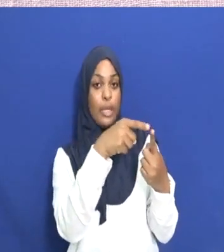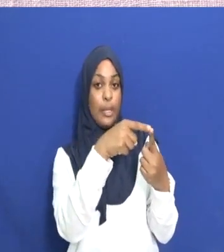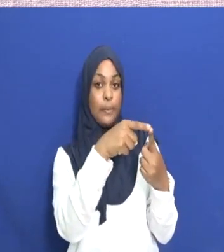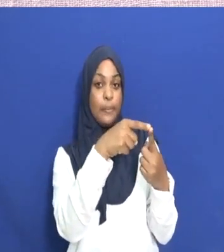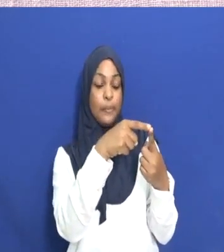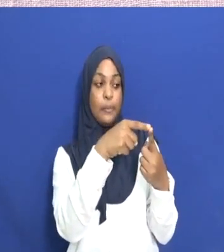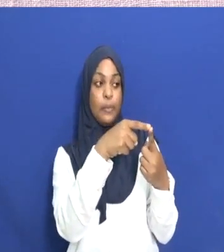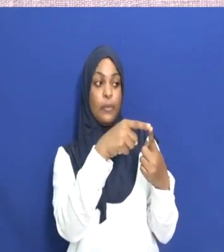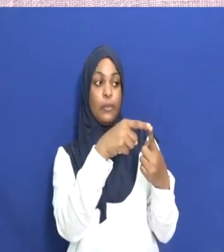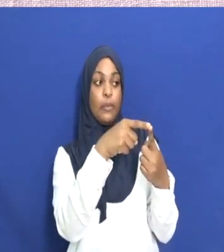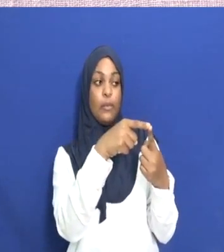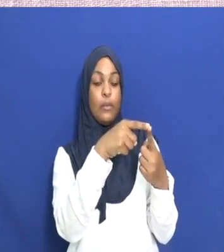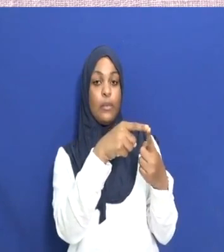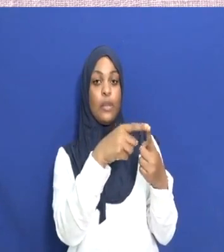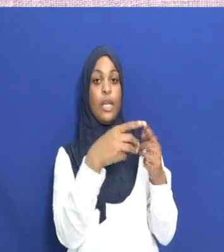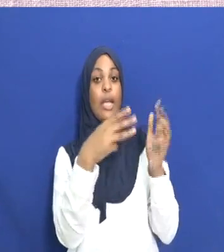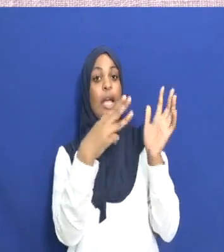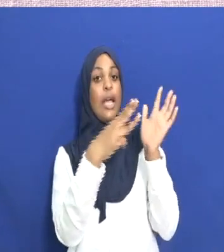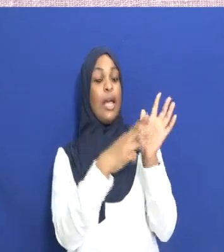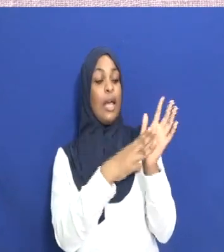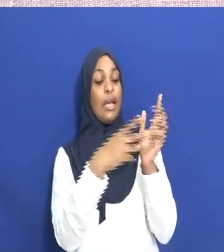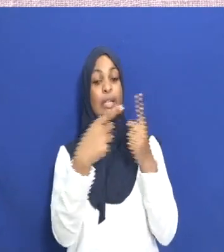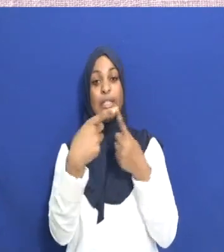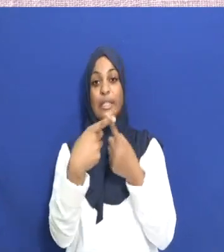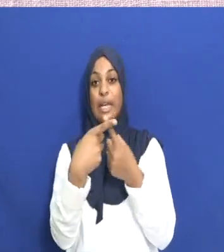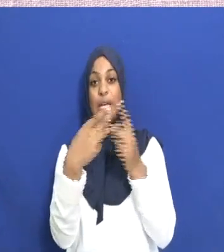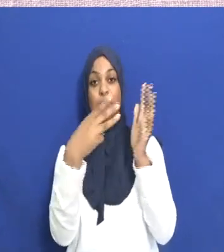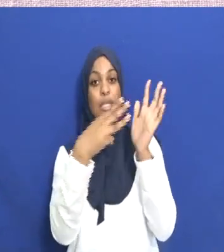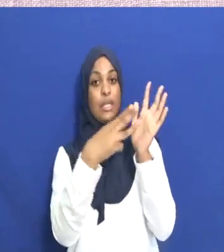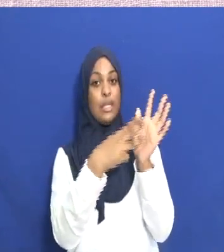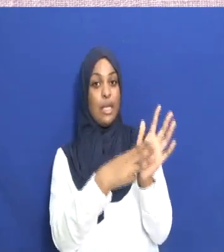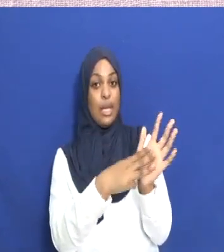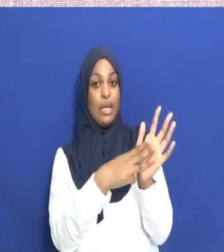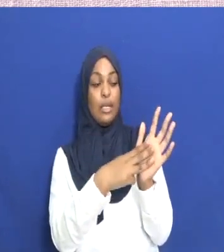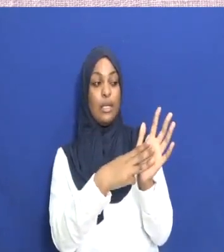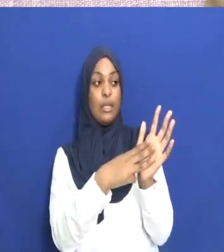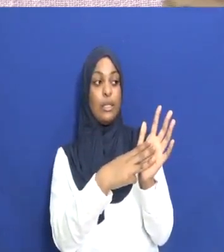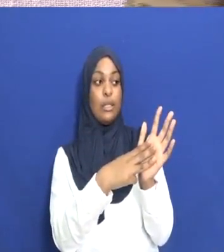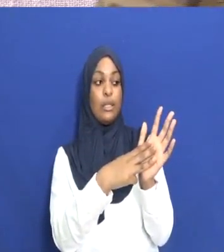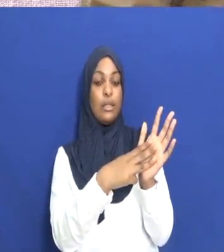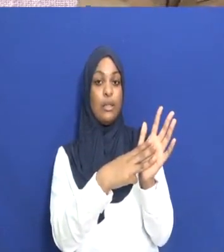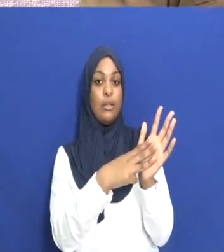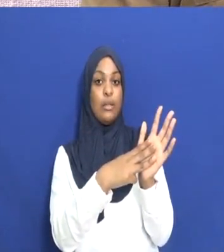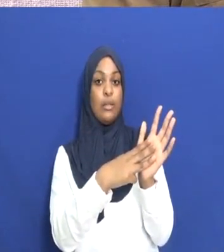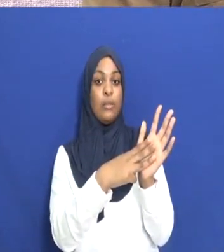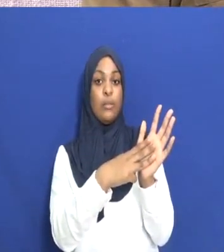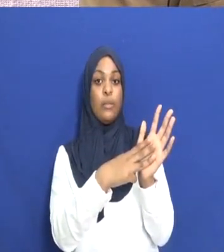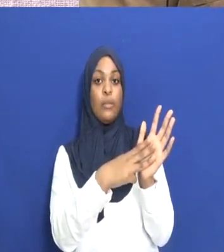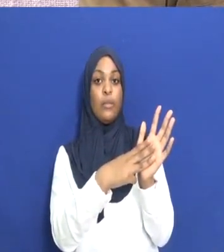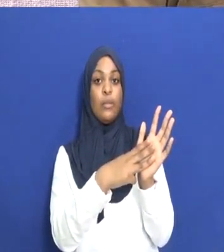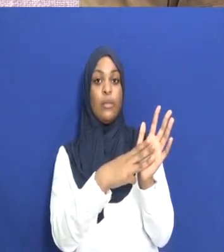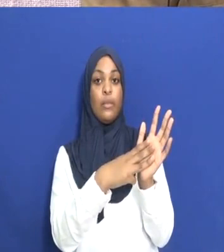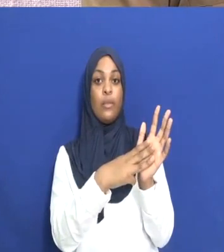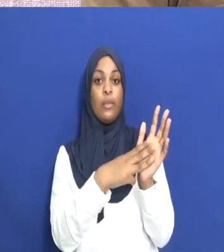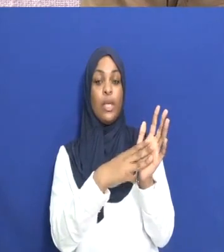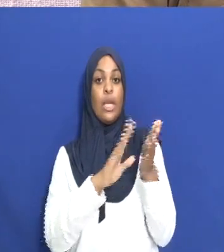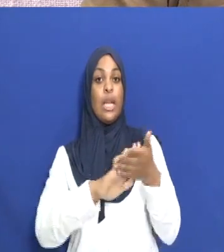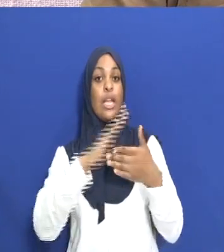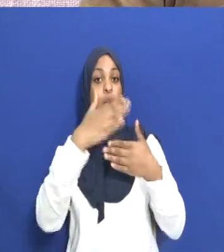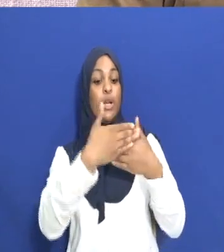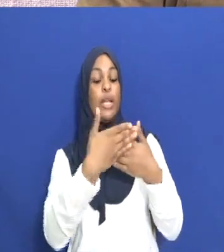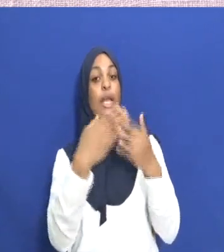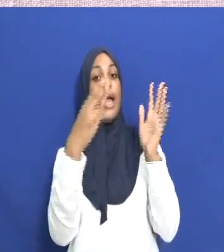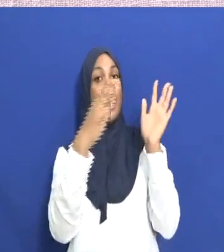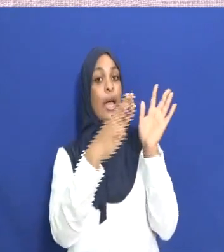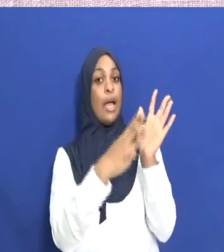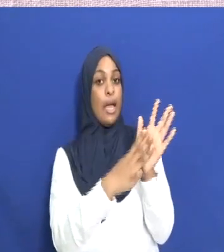8 times 8, it is written as 8 because number 8 is being